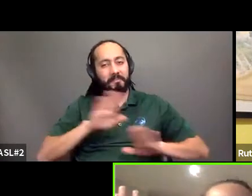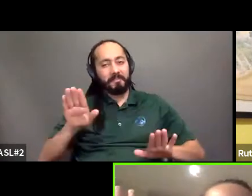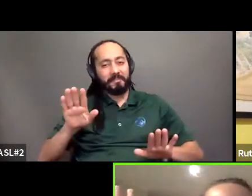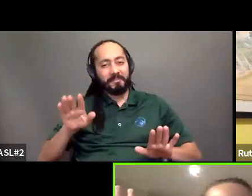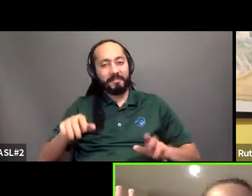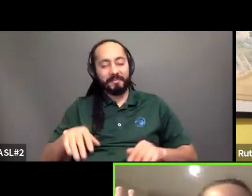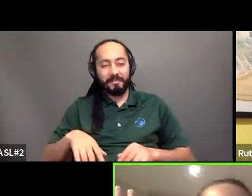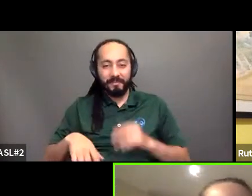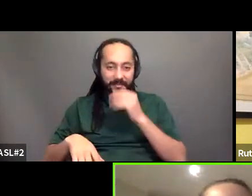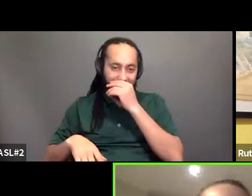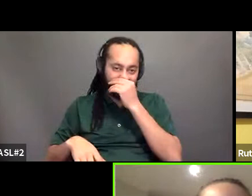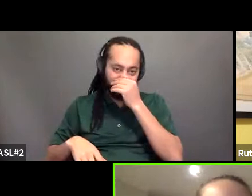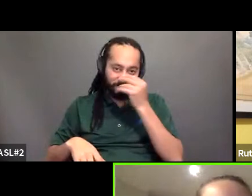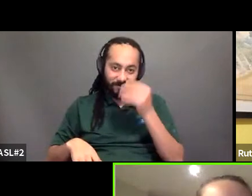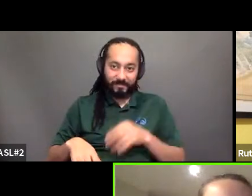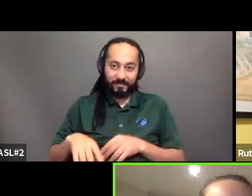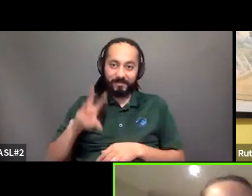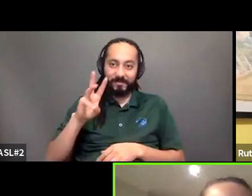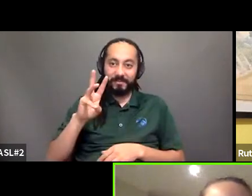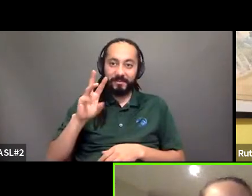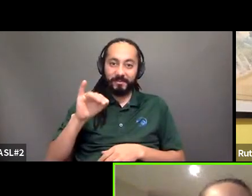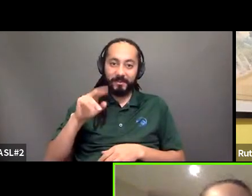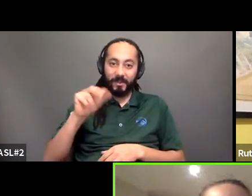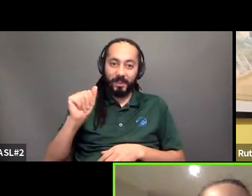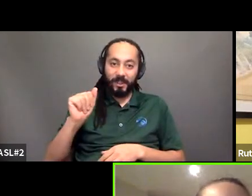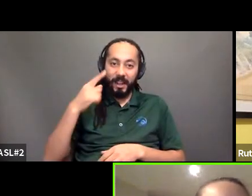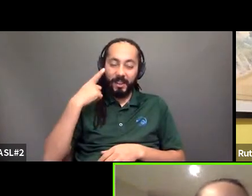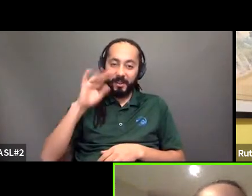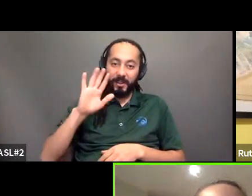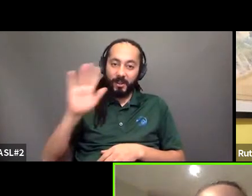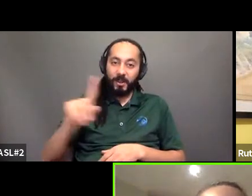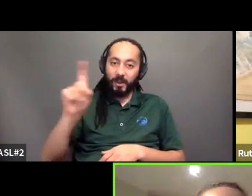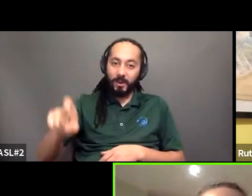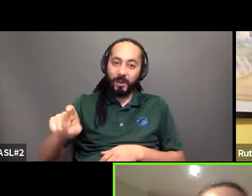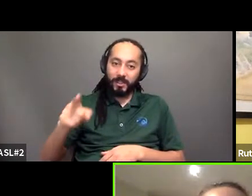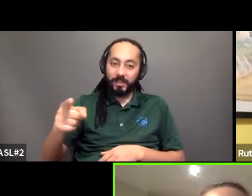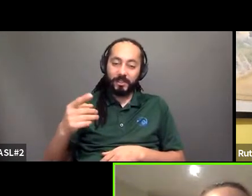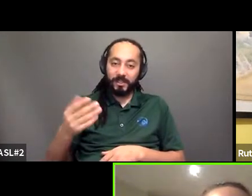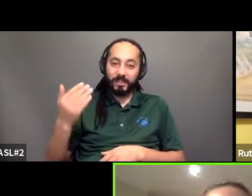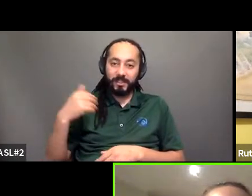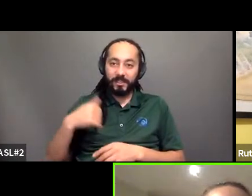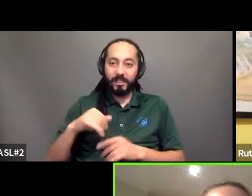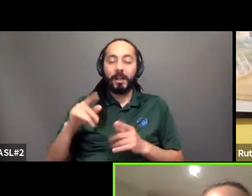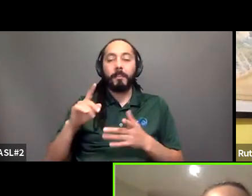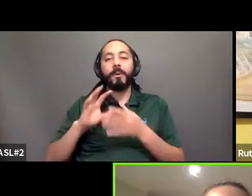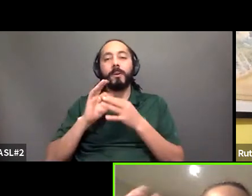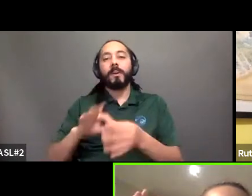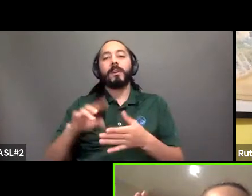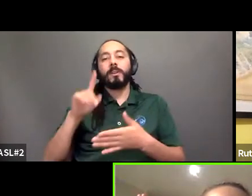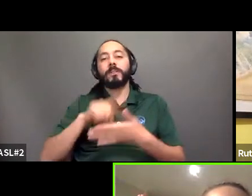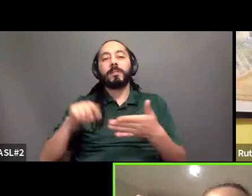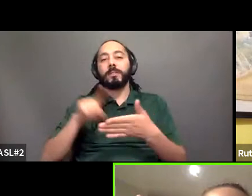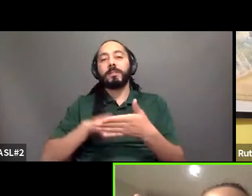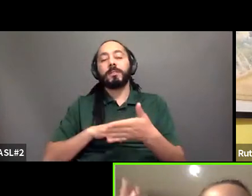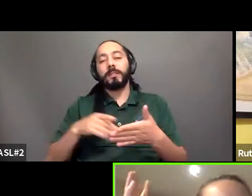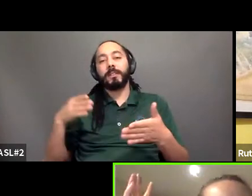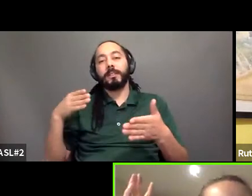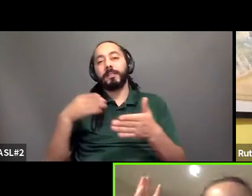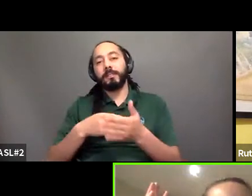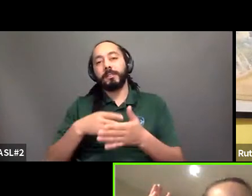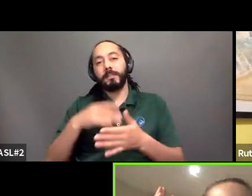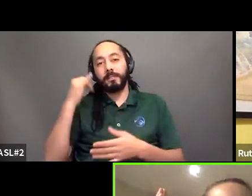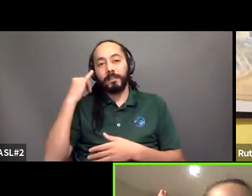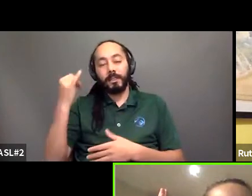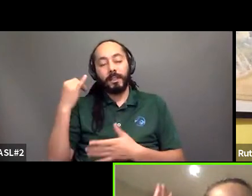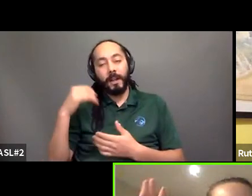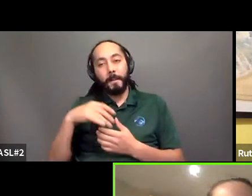Winona, I think this was your question when we talked earlier, which was a real critique against the idea that people